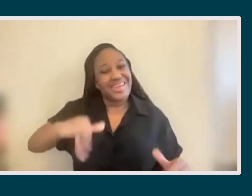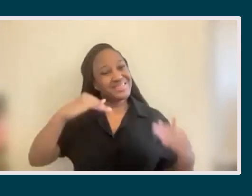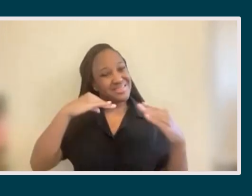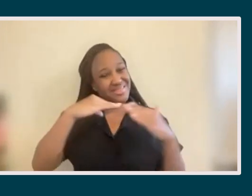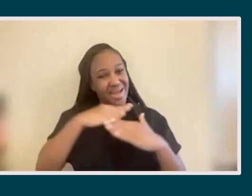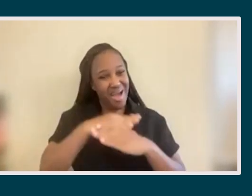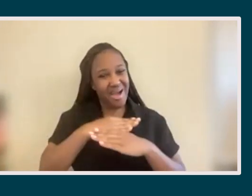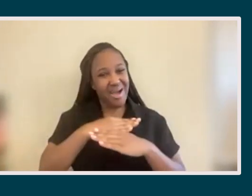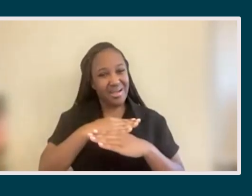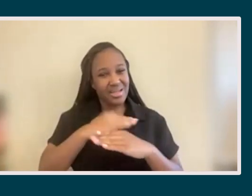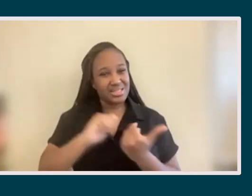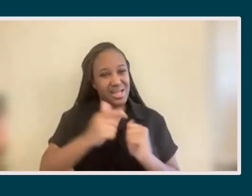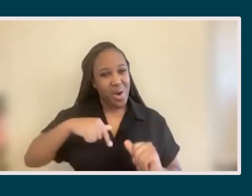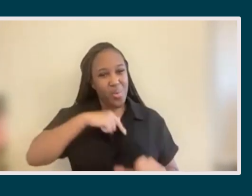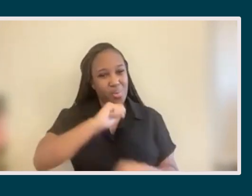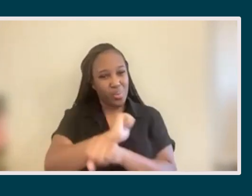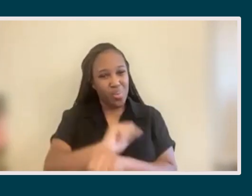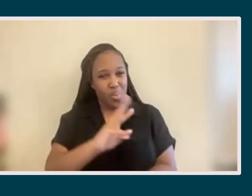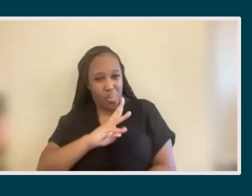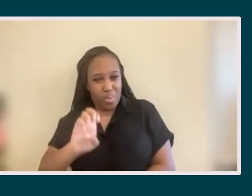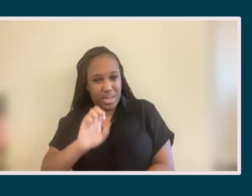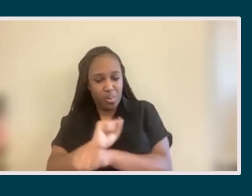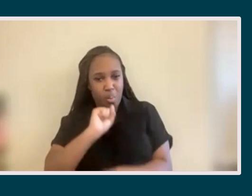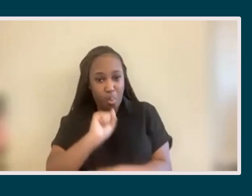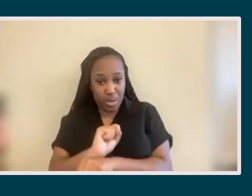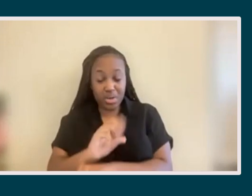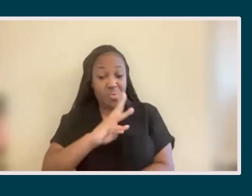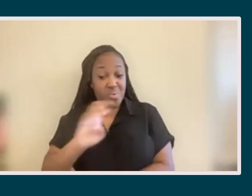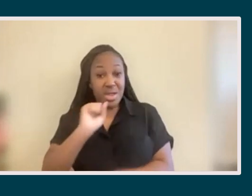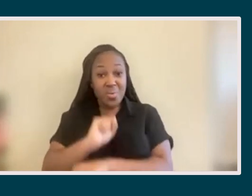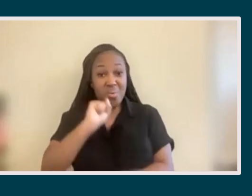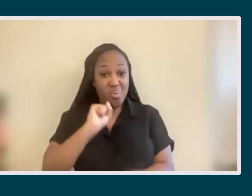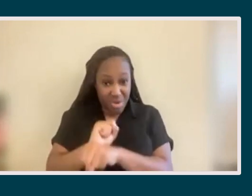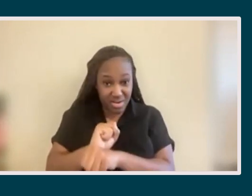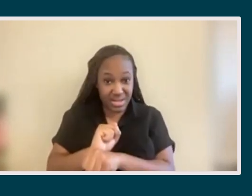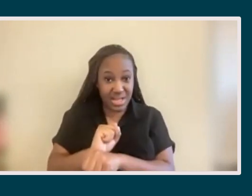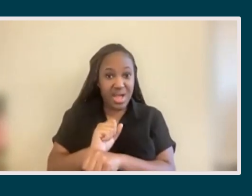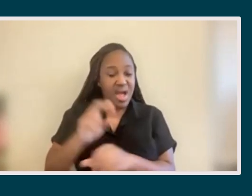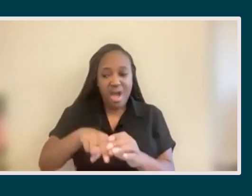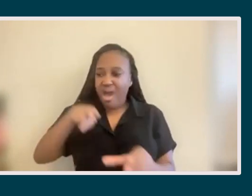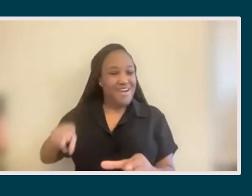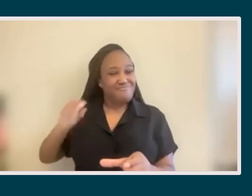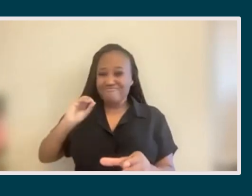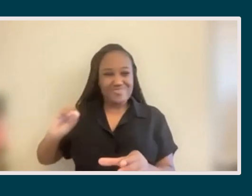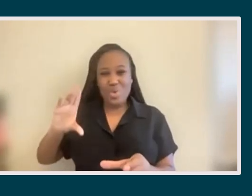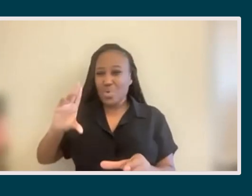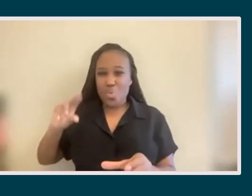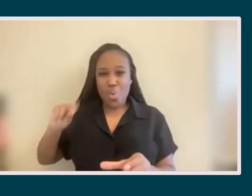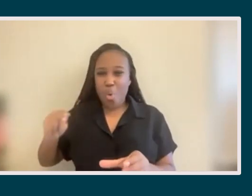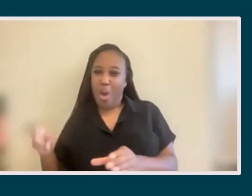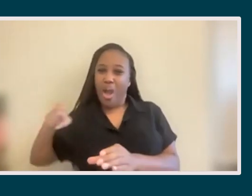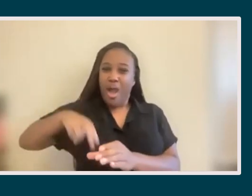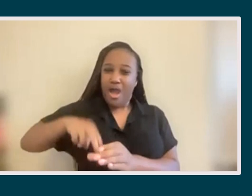we work. We work is that's exactly when you lean in closer. If you want to really change something in this country, if